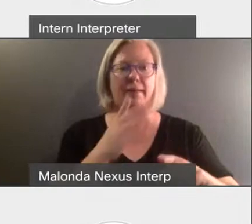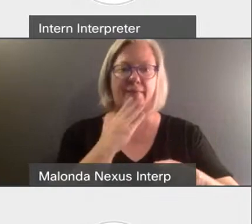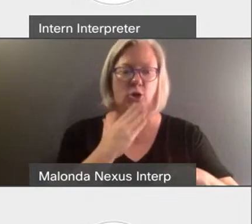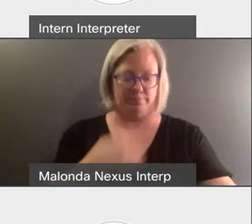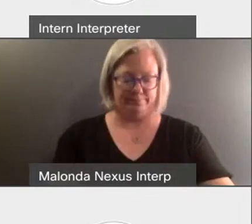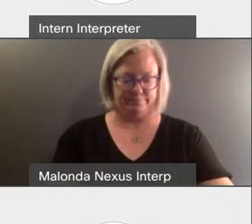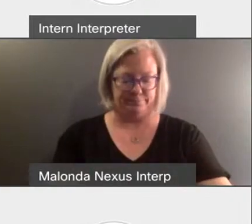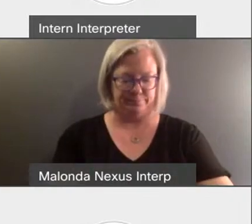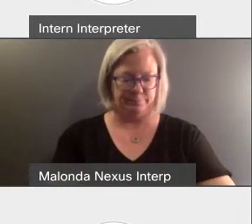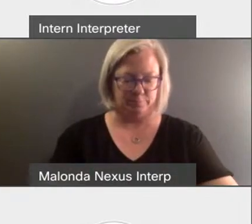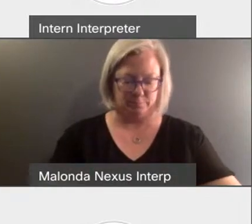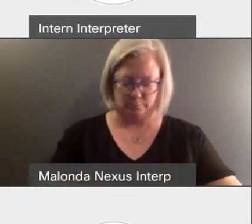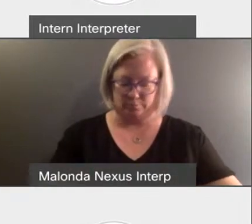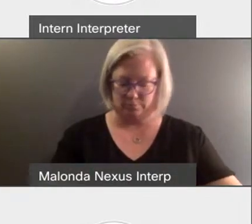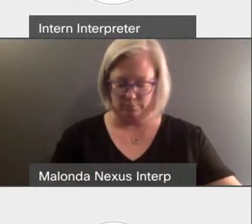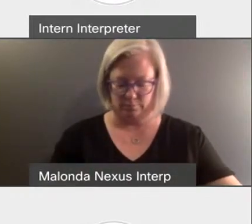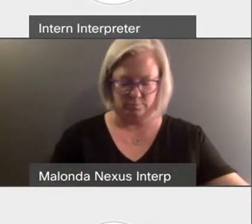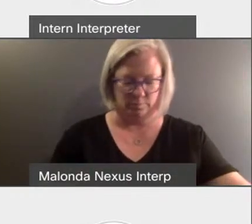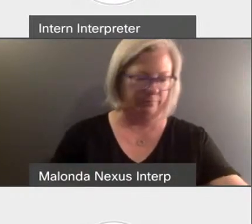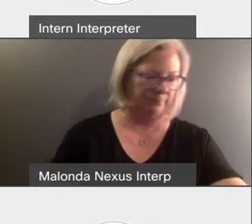much.